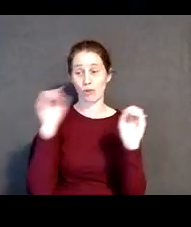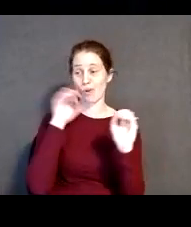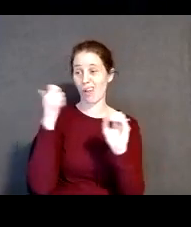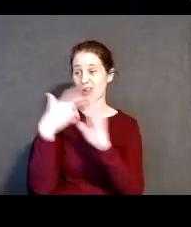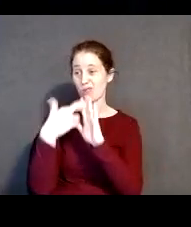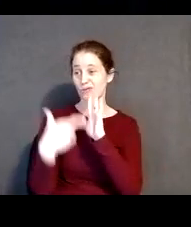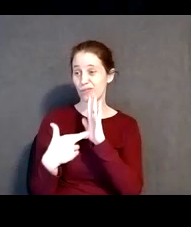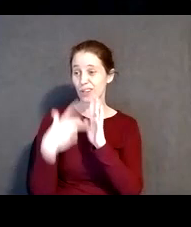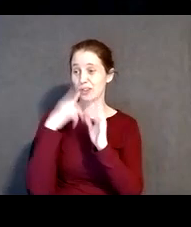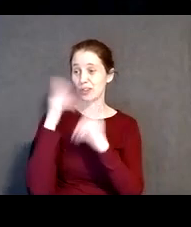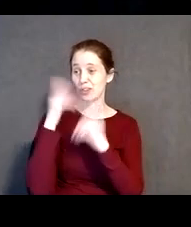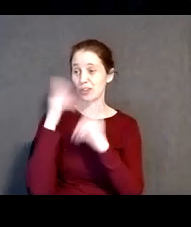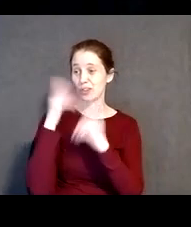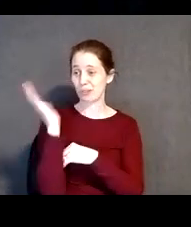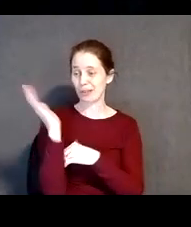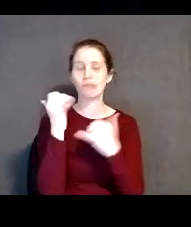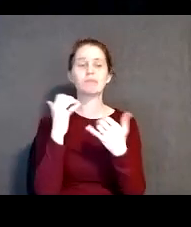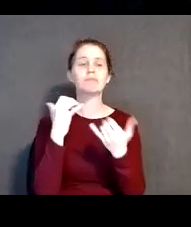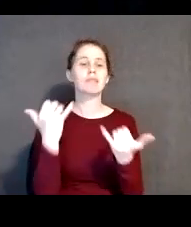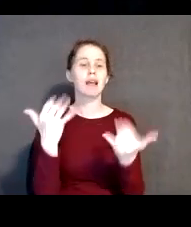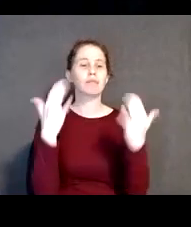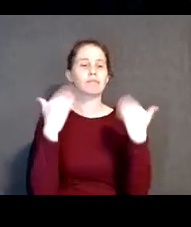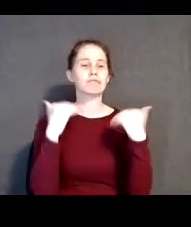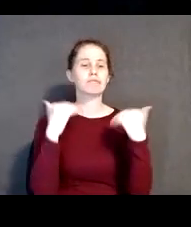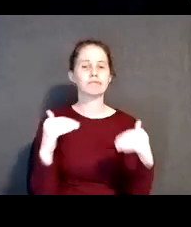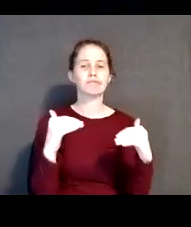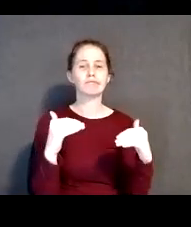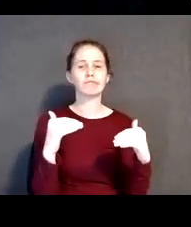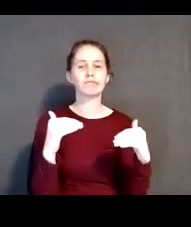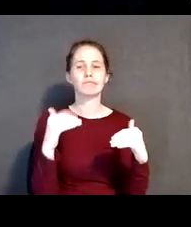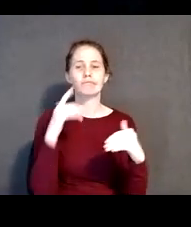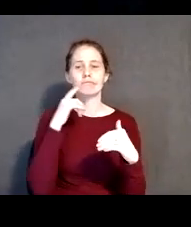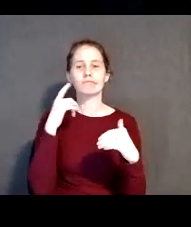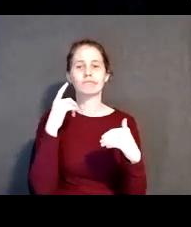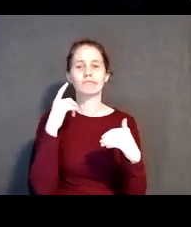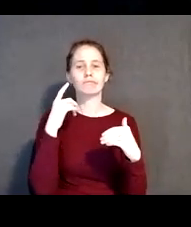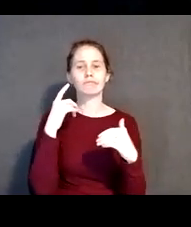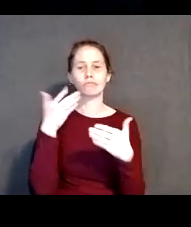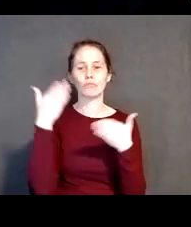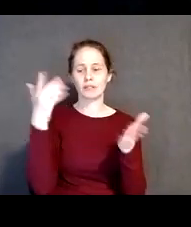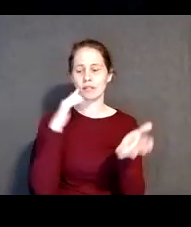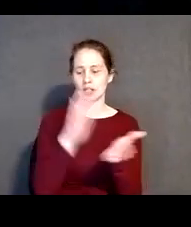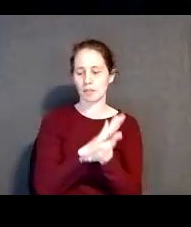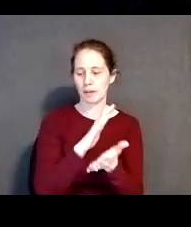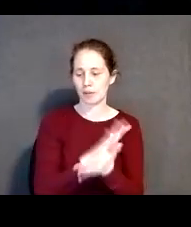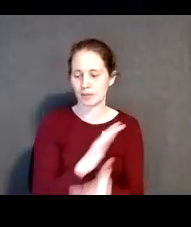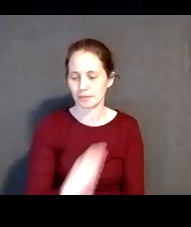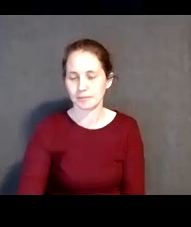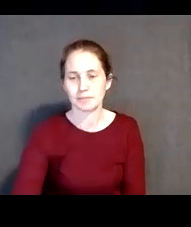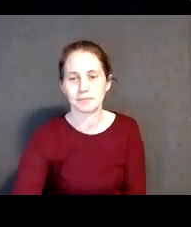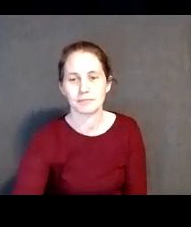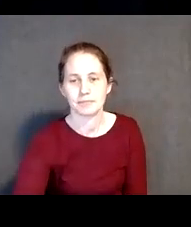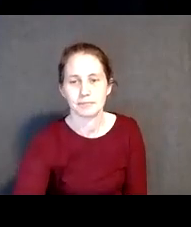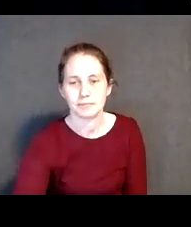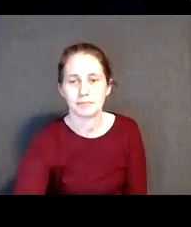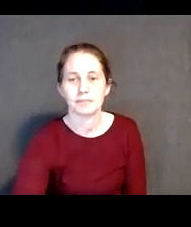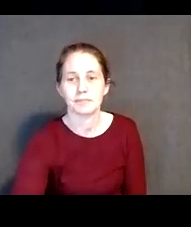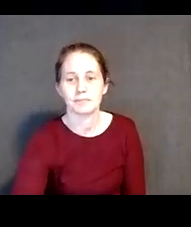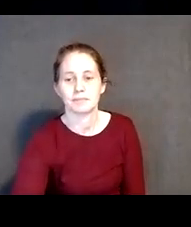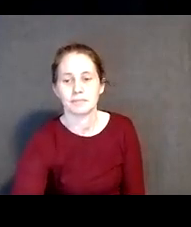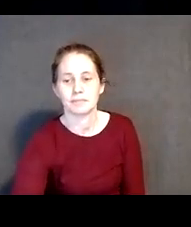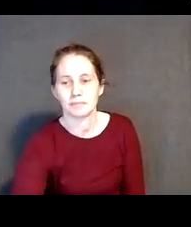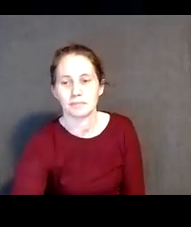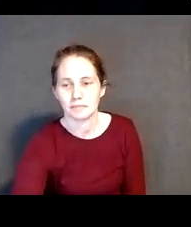to our next order of business, which is the presentation of papers. We have Councilman Burgess, Chair of